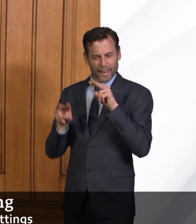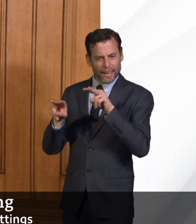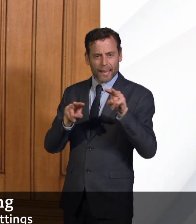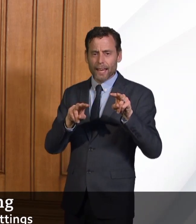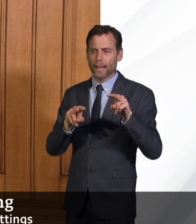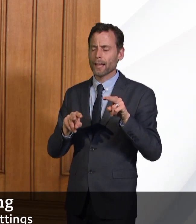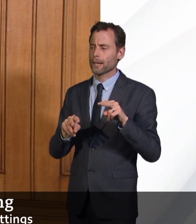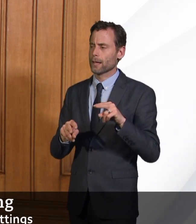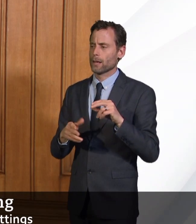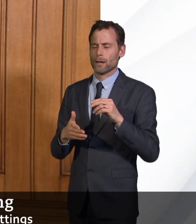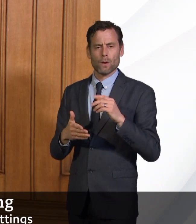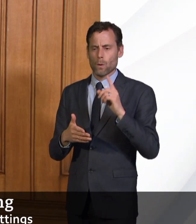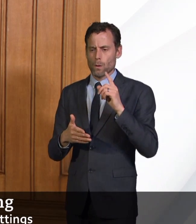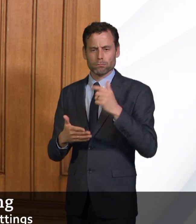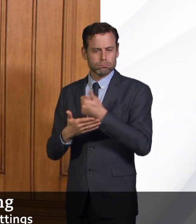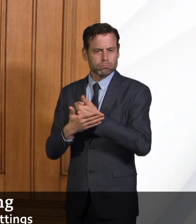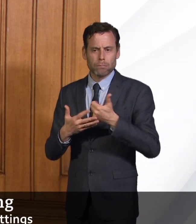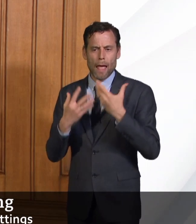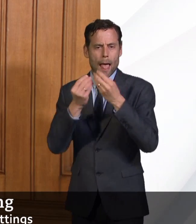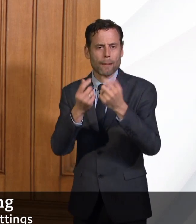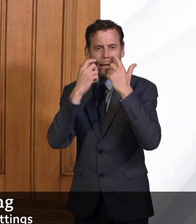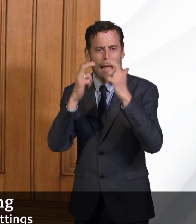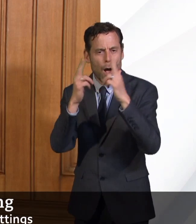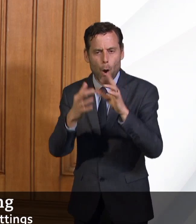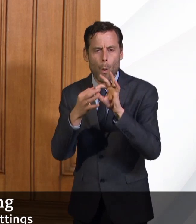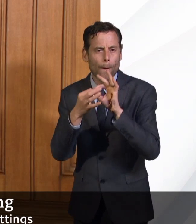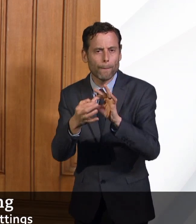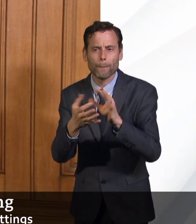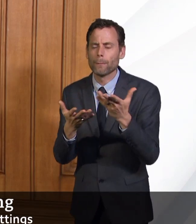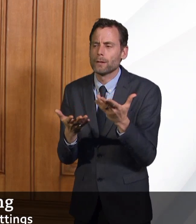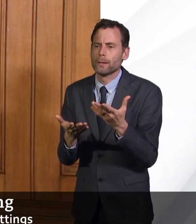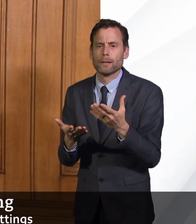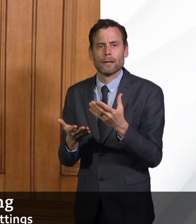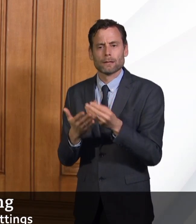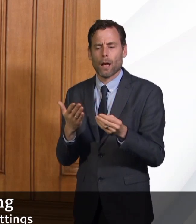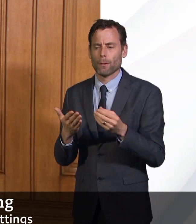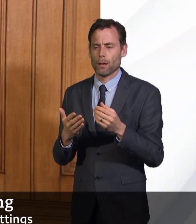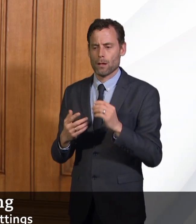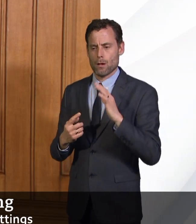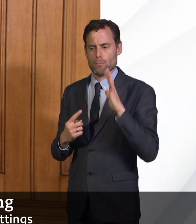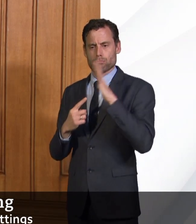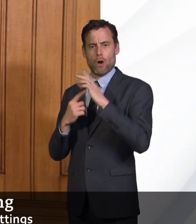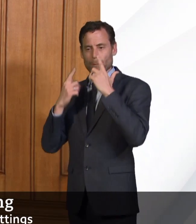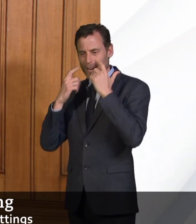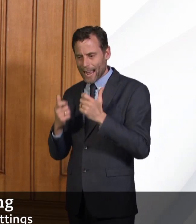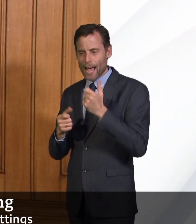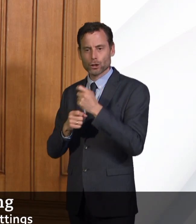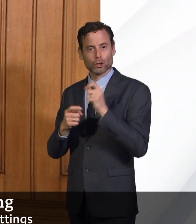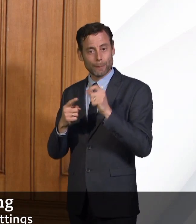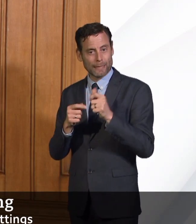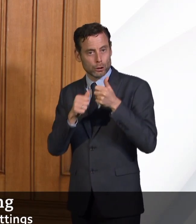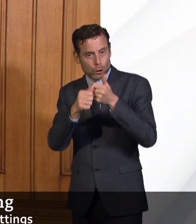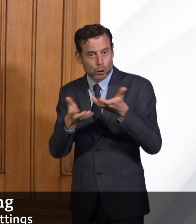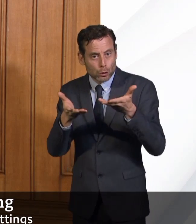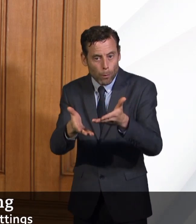do into care homes. So that includes support through primary care and general practice, but it also